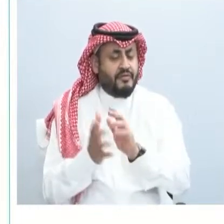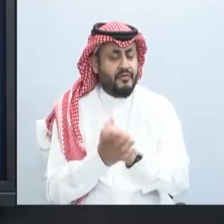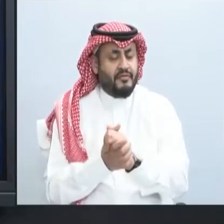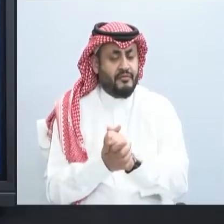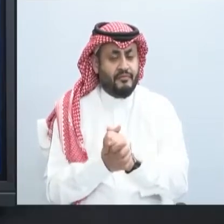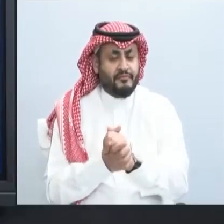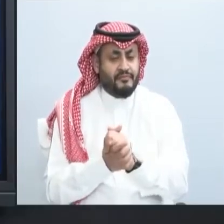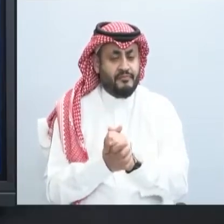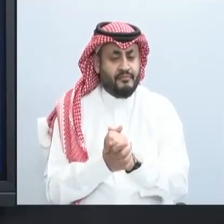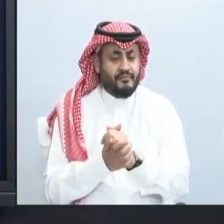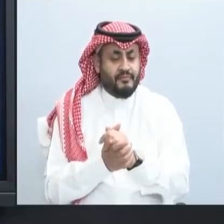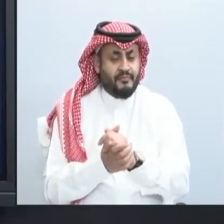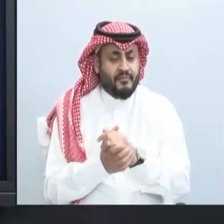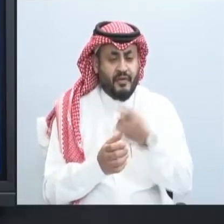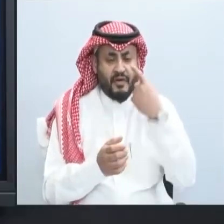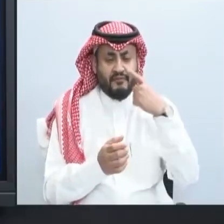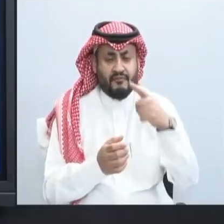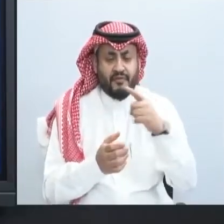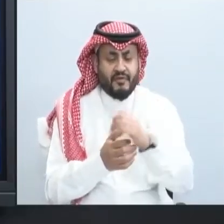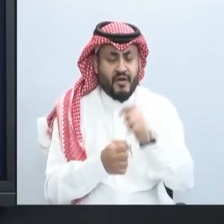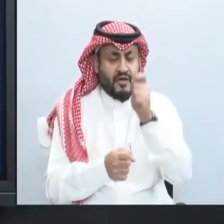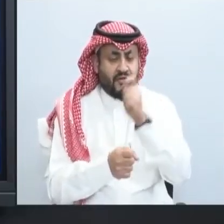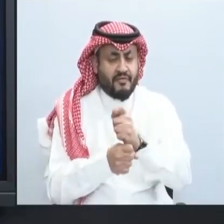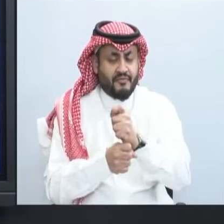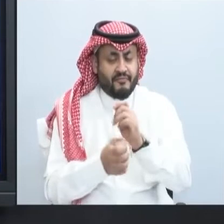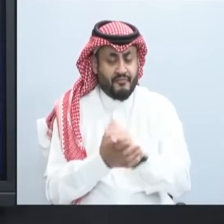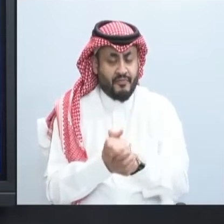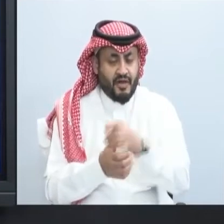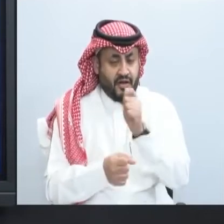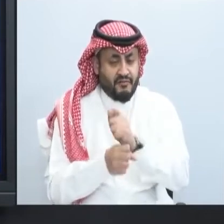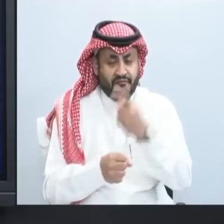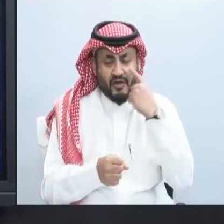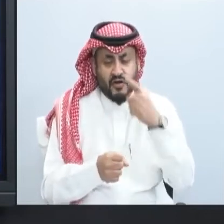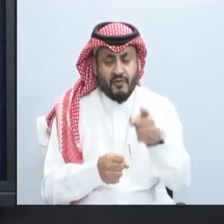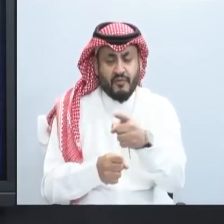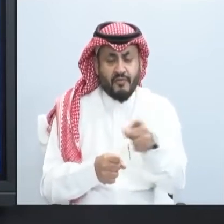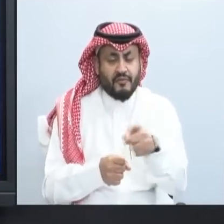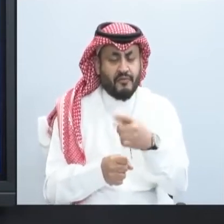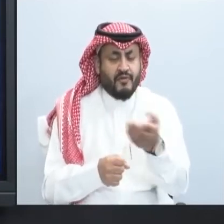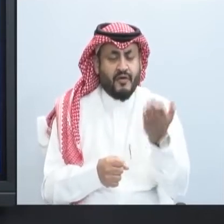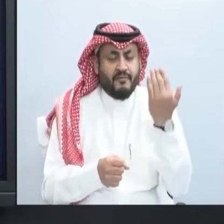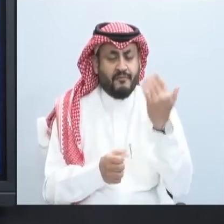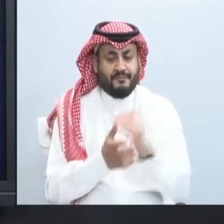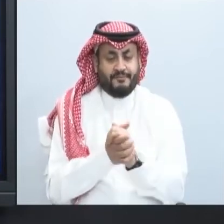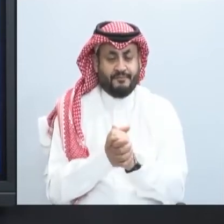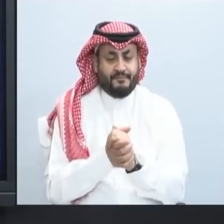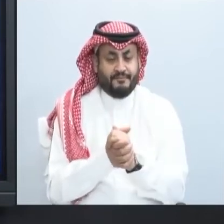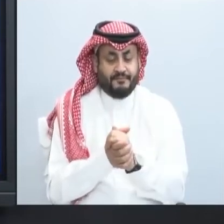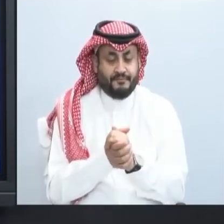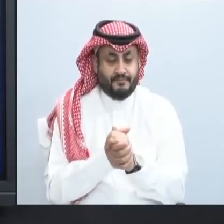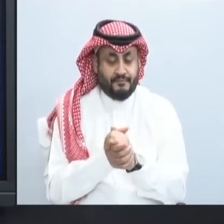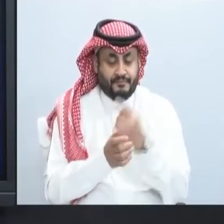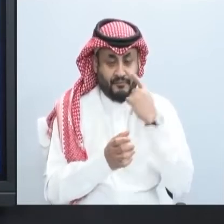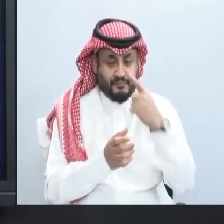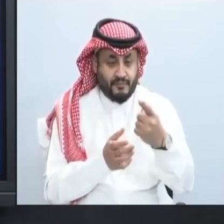to try to find the verbs or the irregular verbs that you used in the past. So can you have a